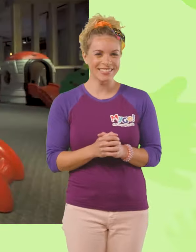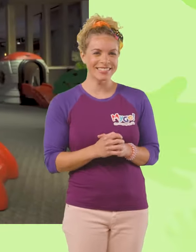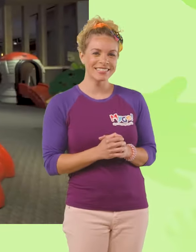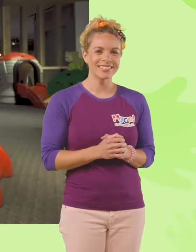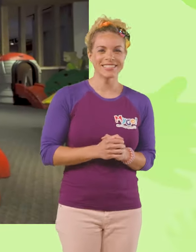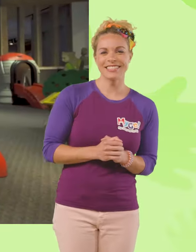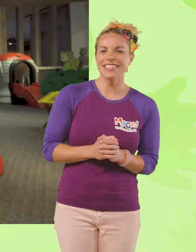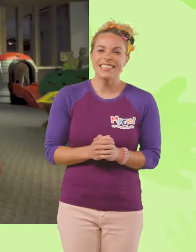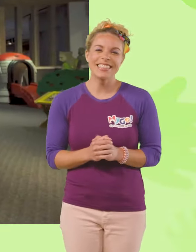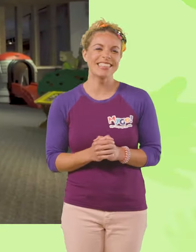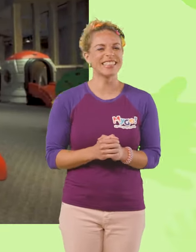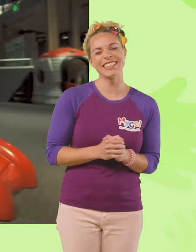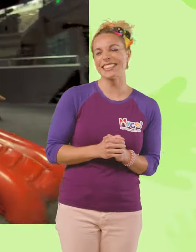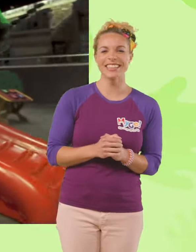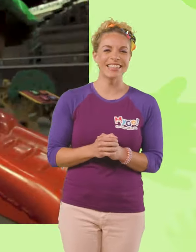Woo!